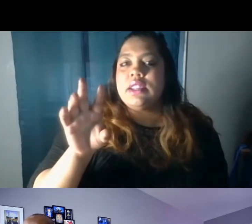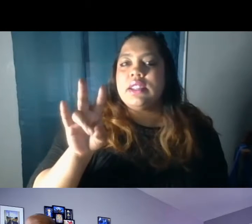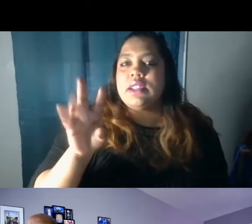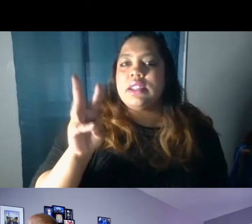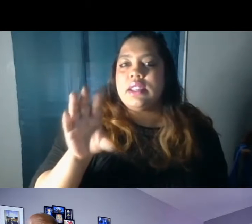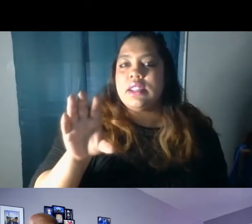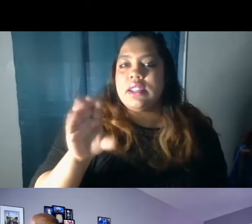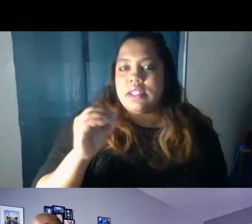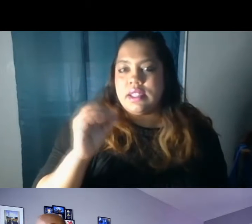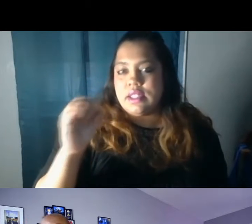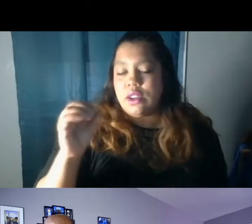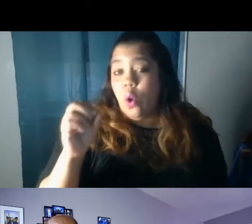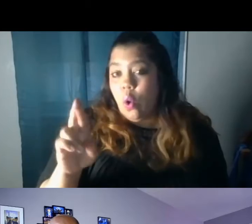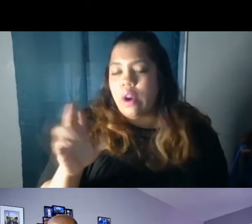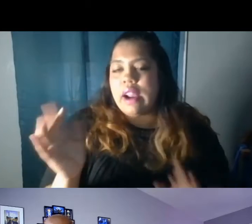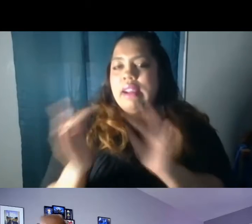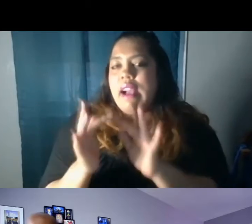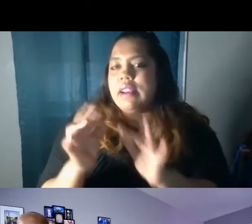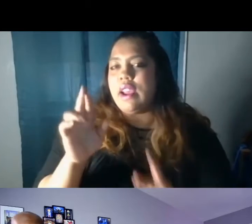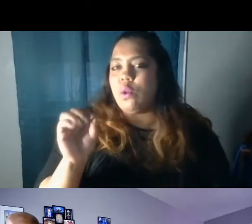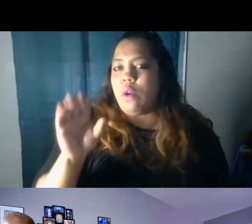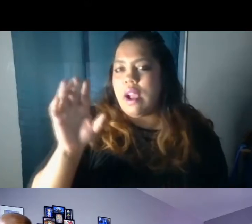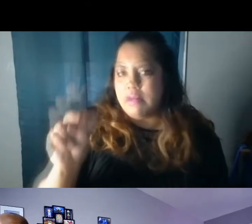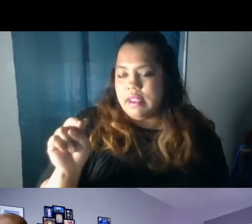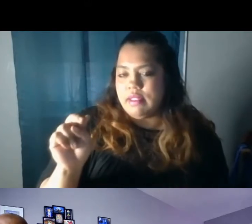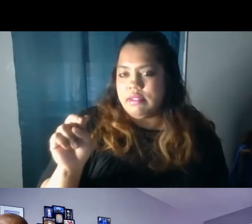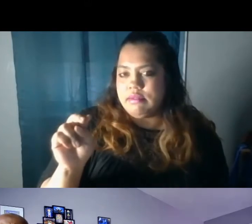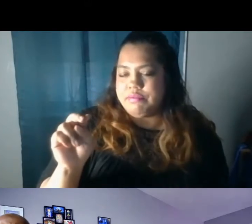410-654-2372. They would love to have you join them.